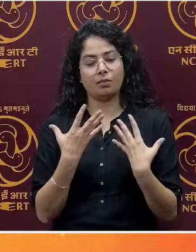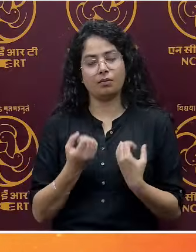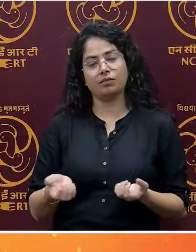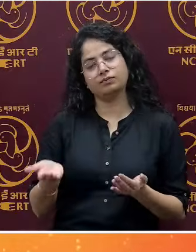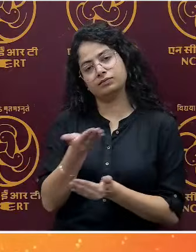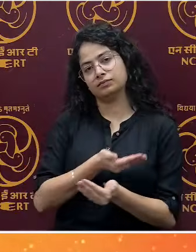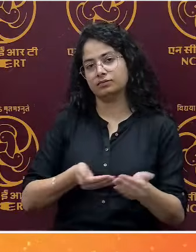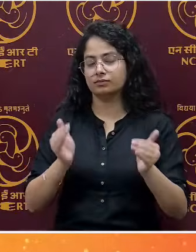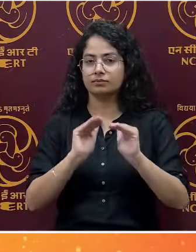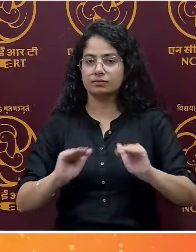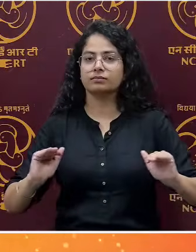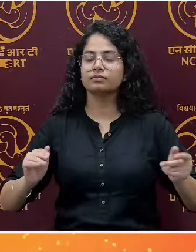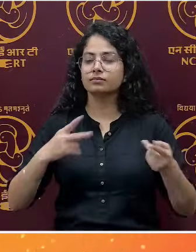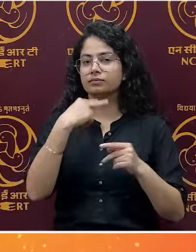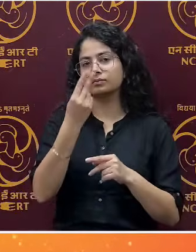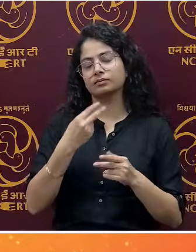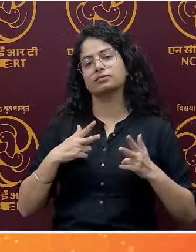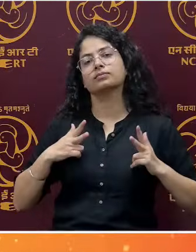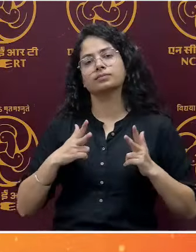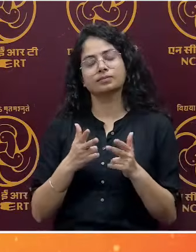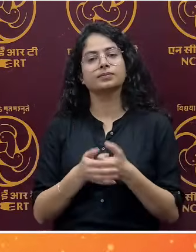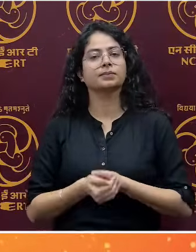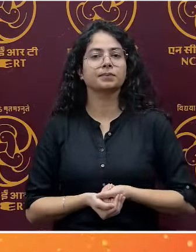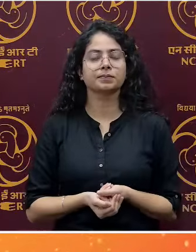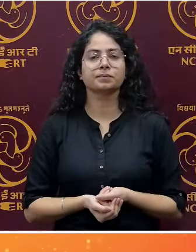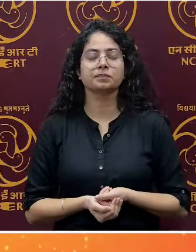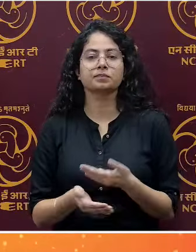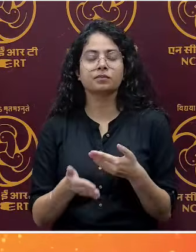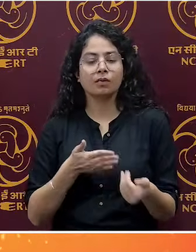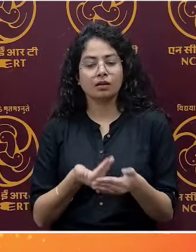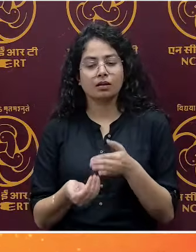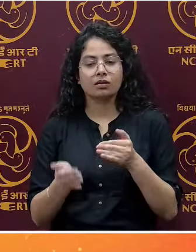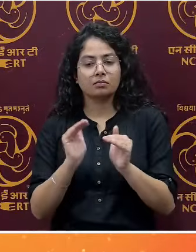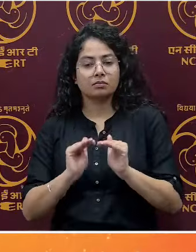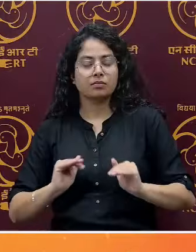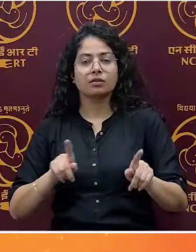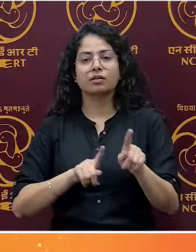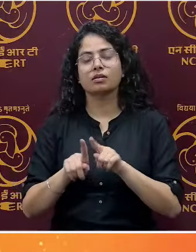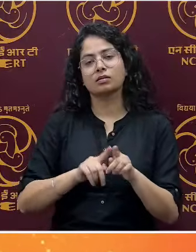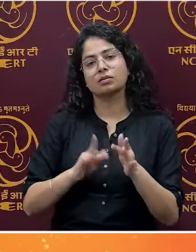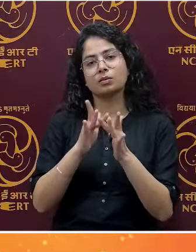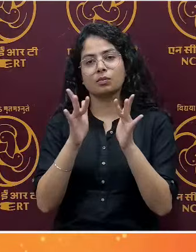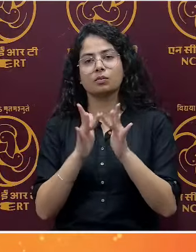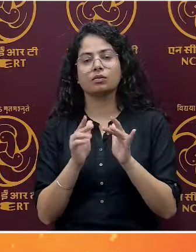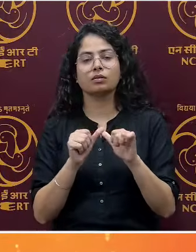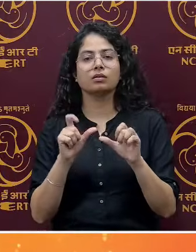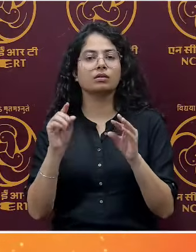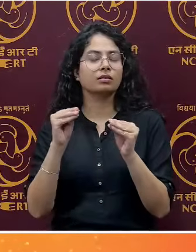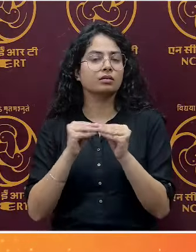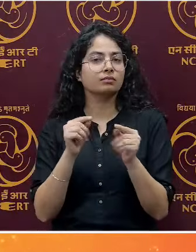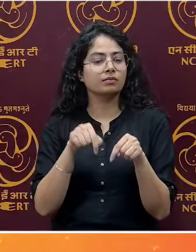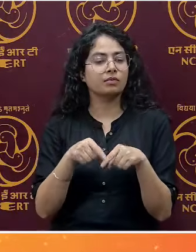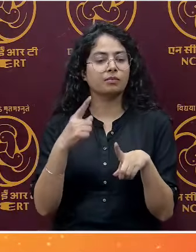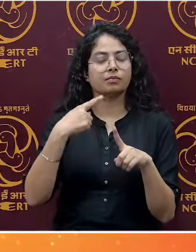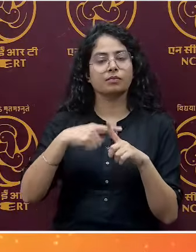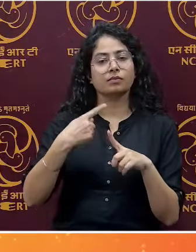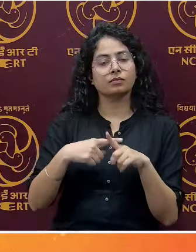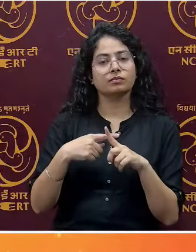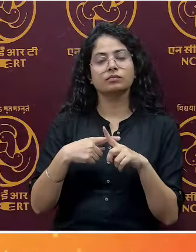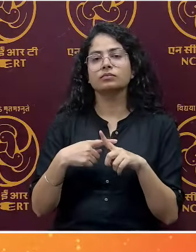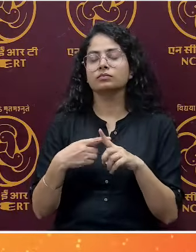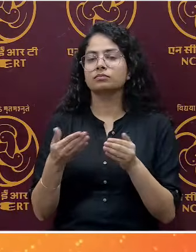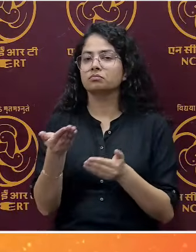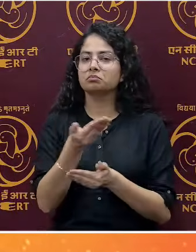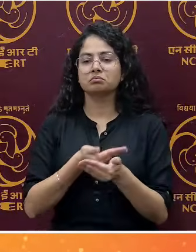the learners. Okay. So, ma'am, any student, like virtual lab, it's a very plus point for virtual lab. Any student